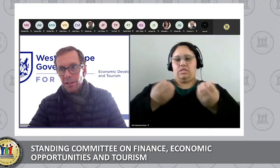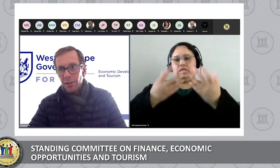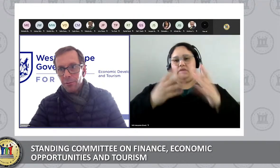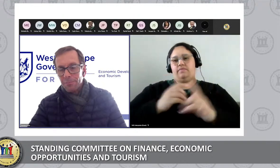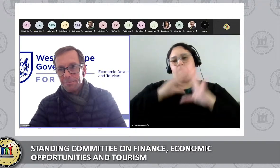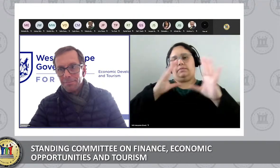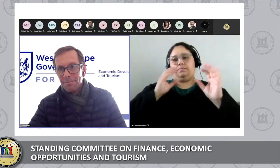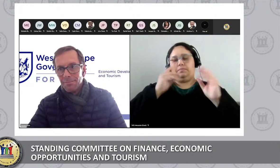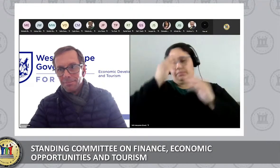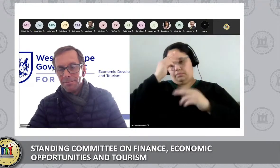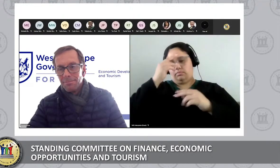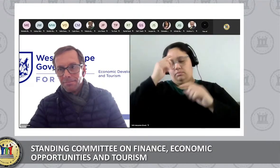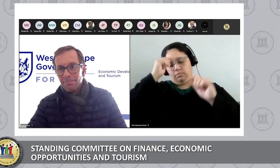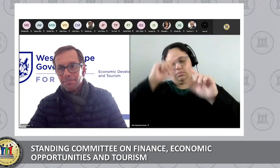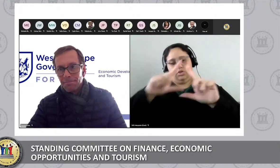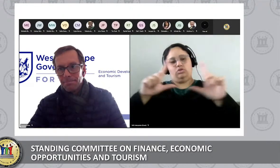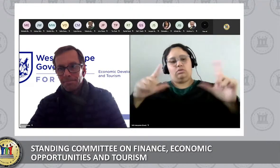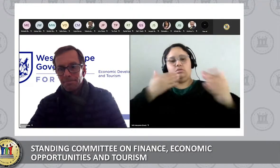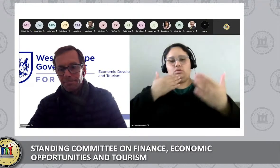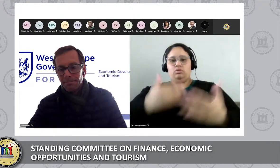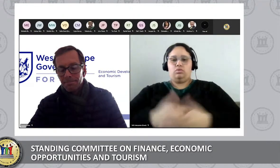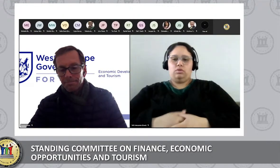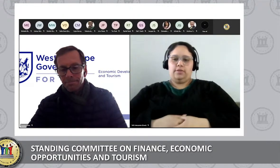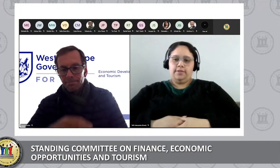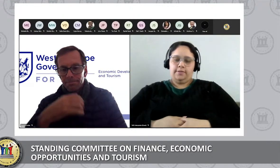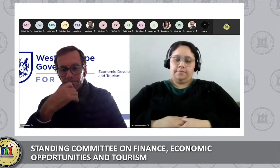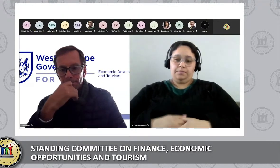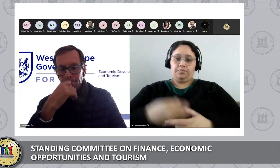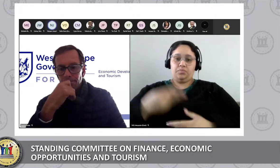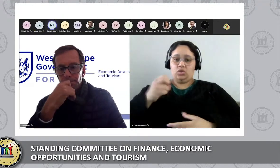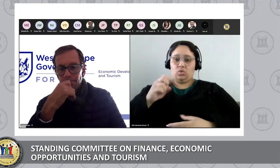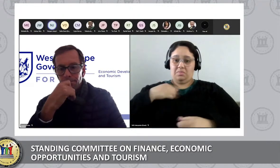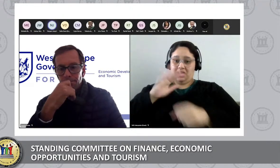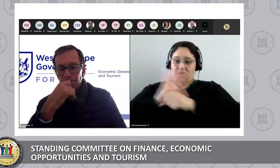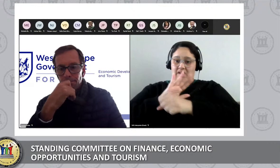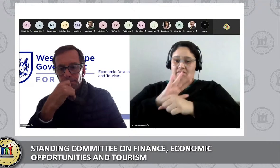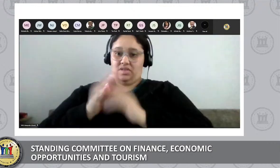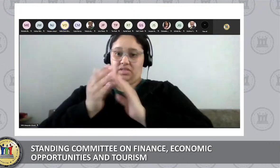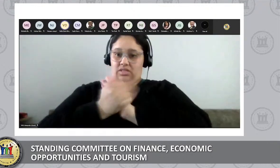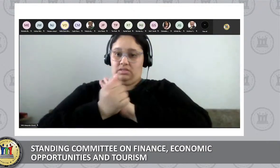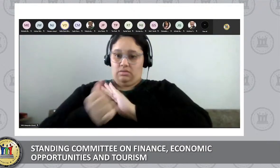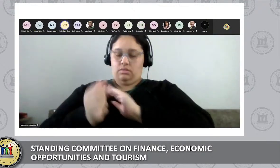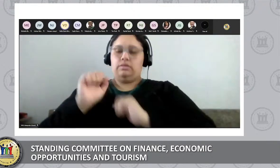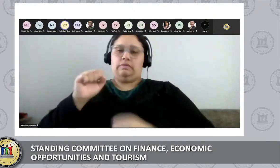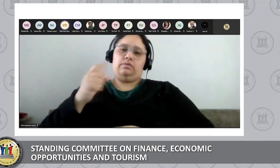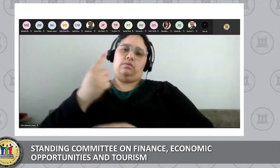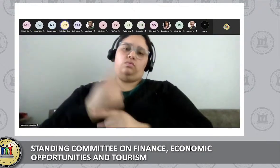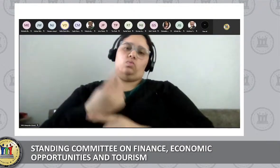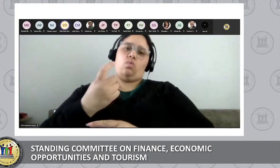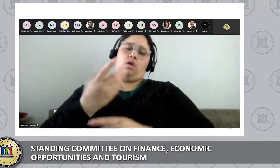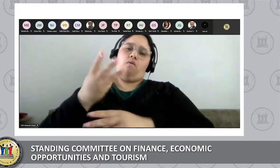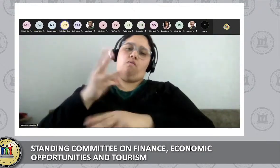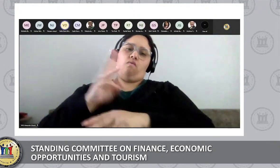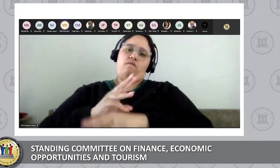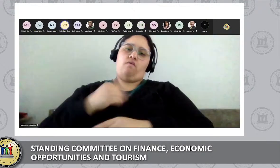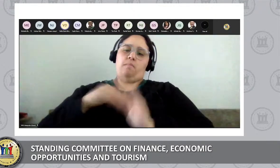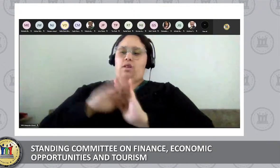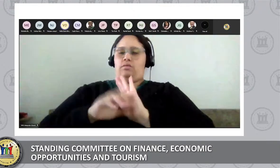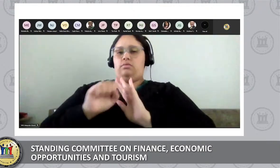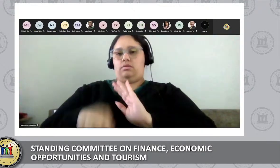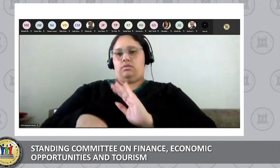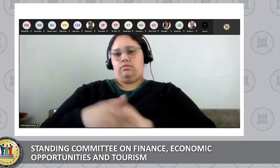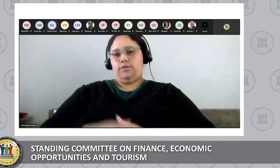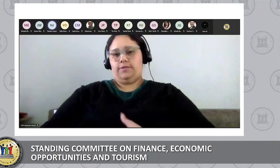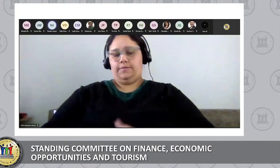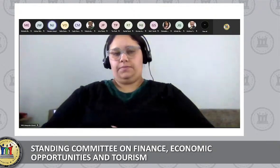decent picture. Thank you. HD, should I cover the one on skills? Yes, that is the one outstanding on my list. Yes,